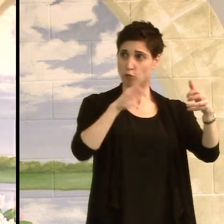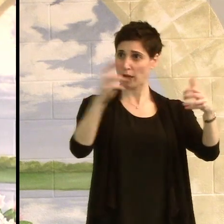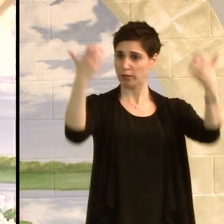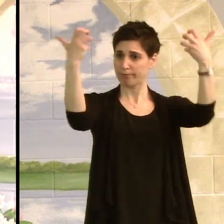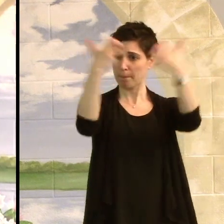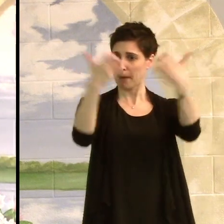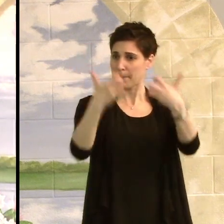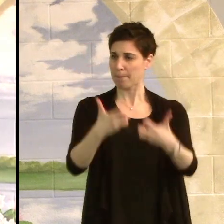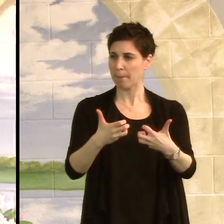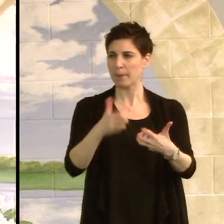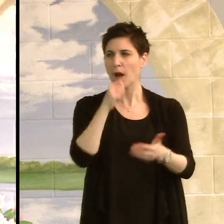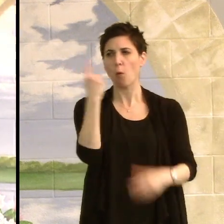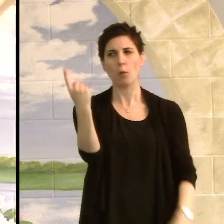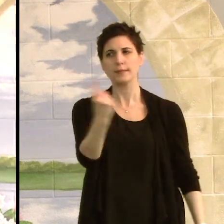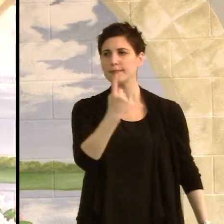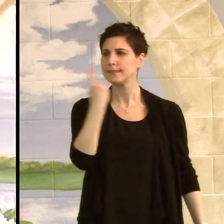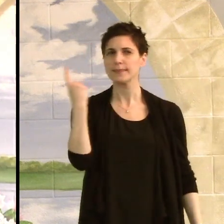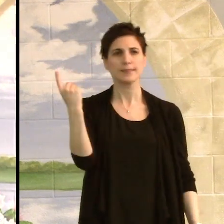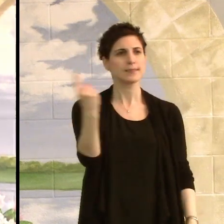health conditions.